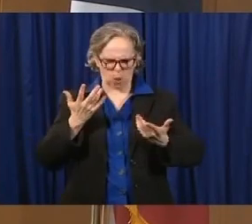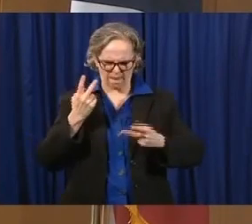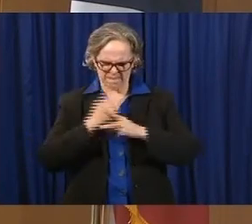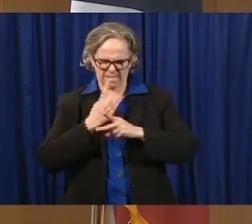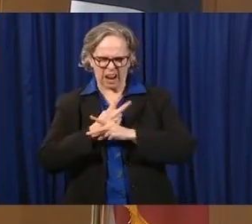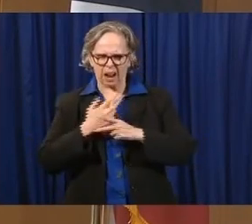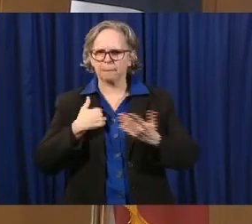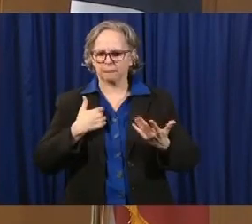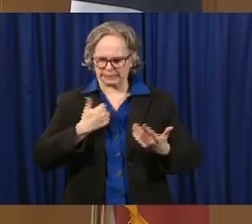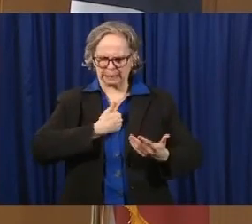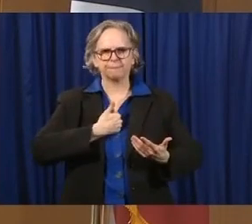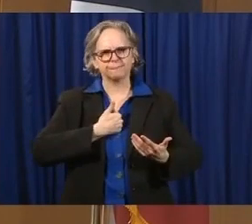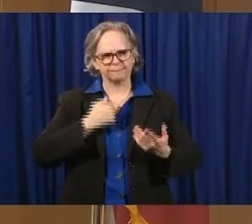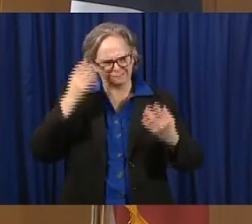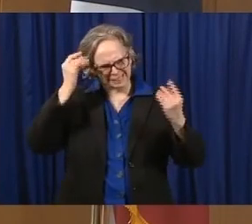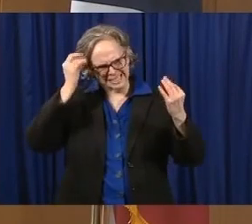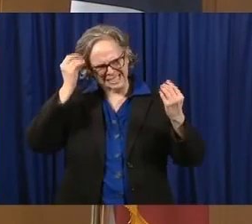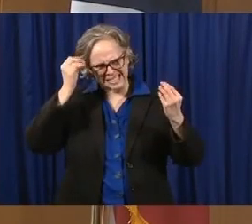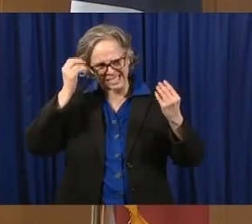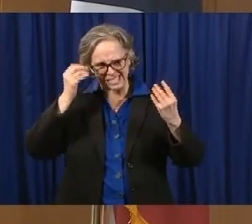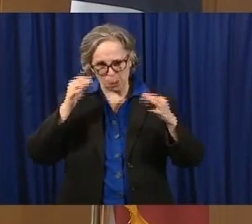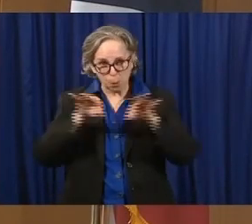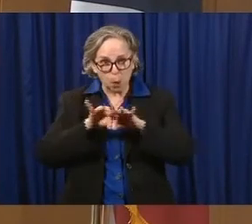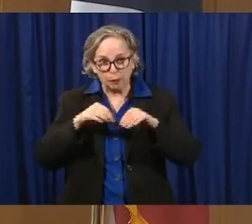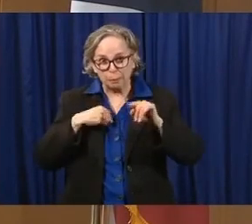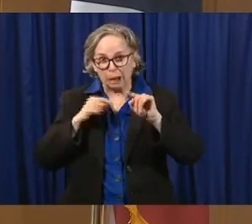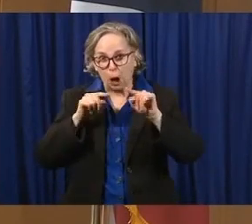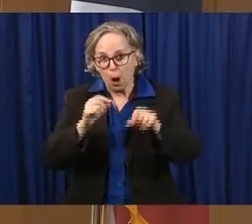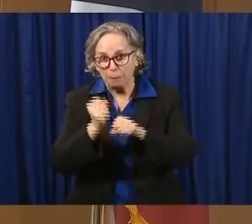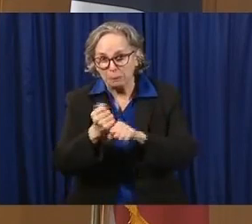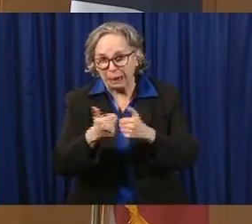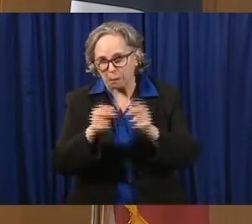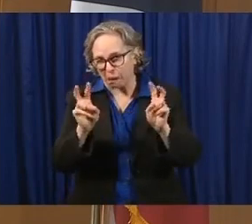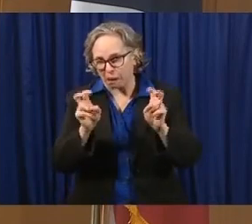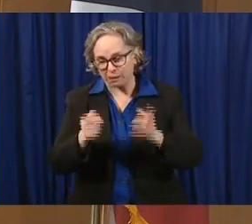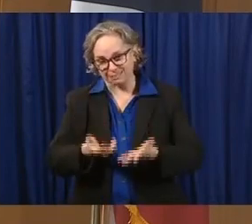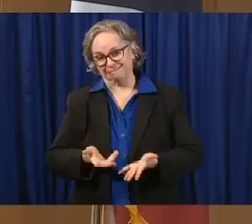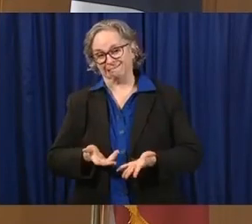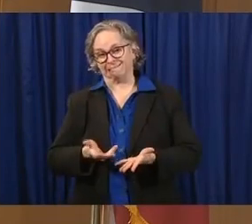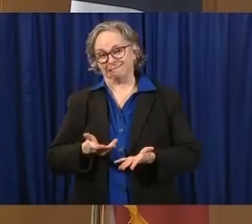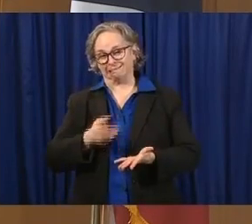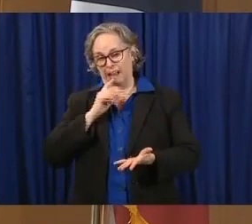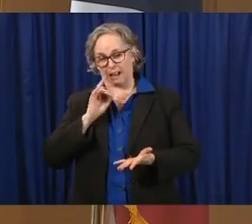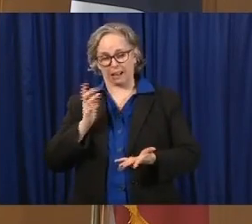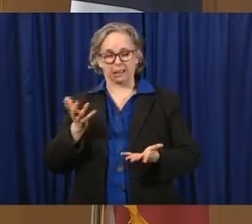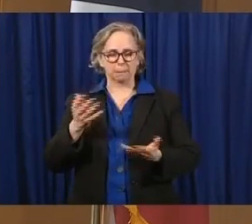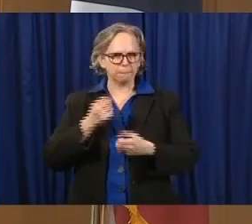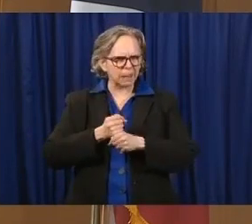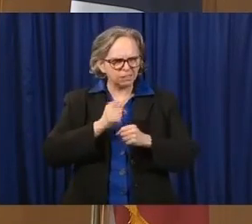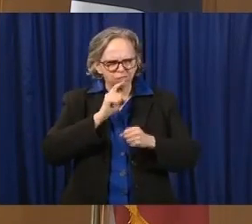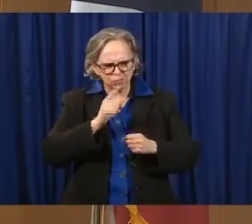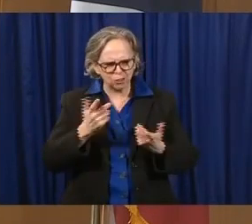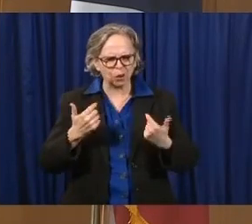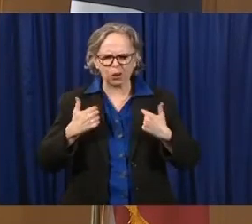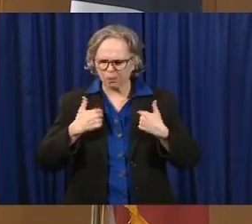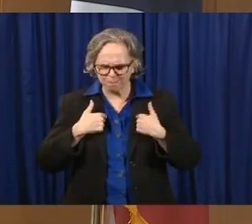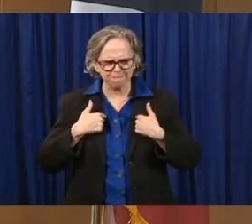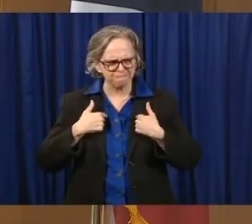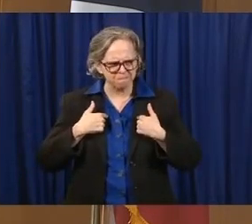to make sure we're doing certain things. People wearing a mask when they go out.